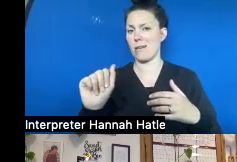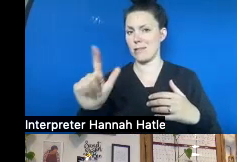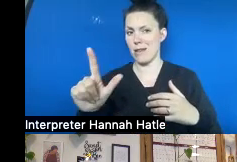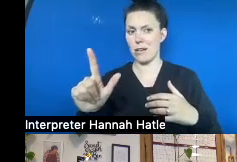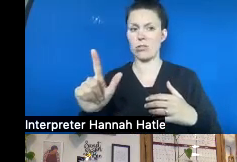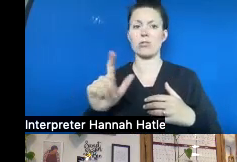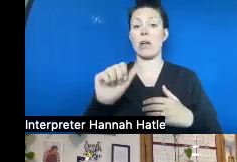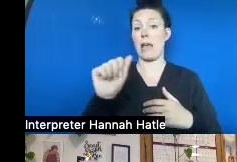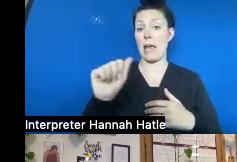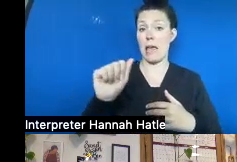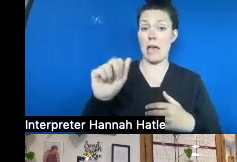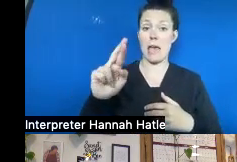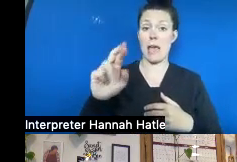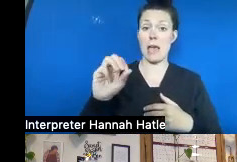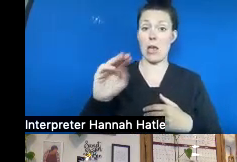aromantic,